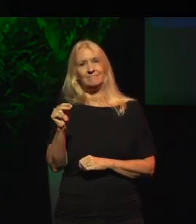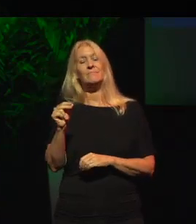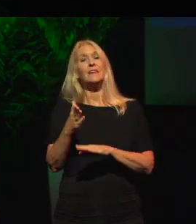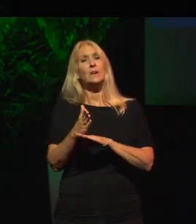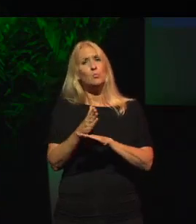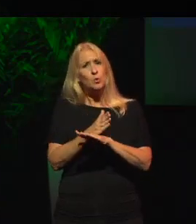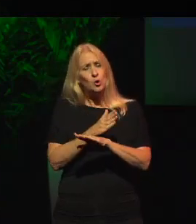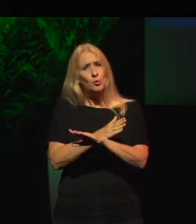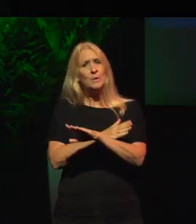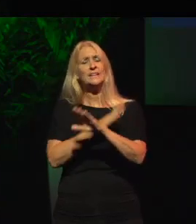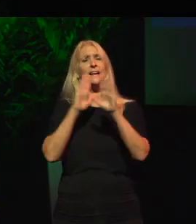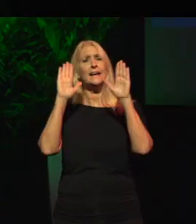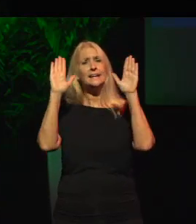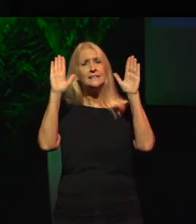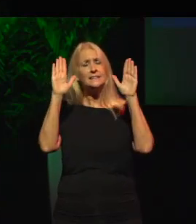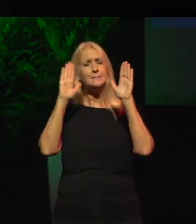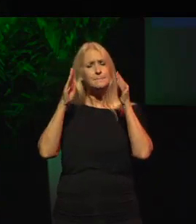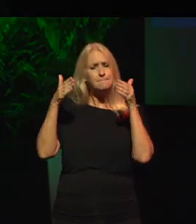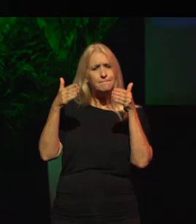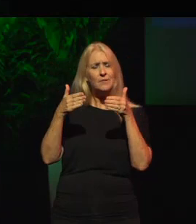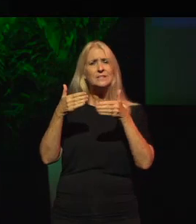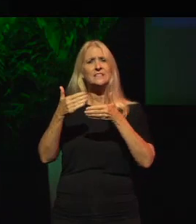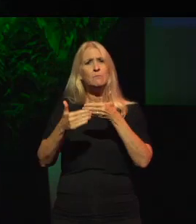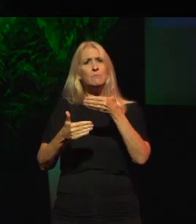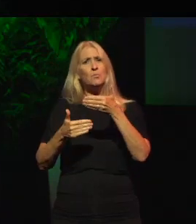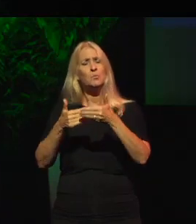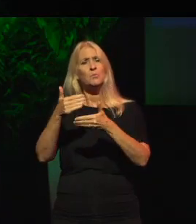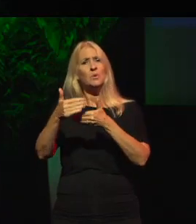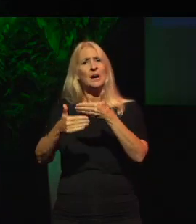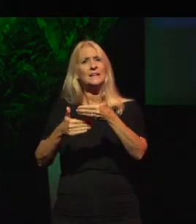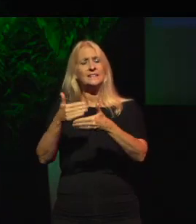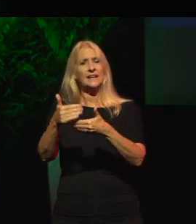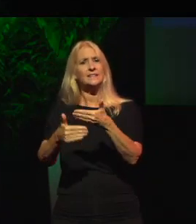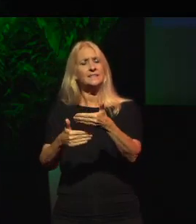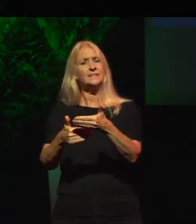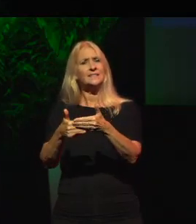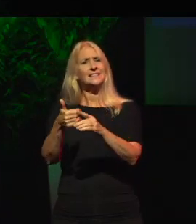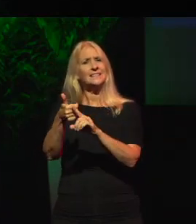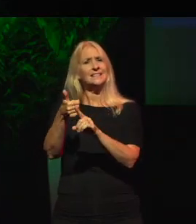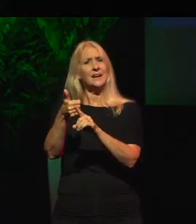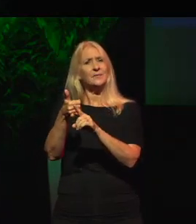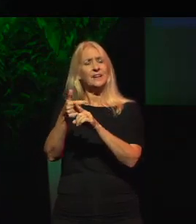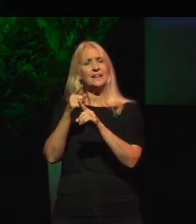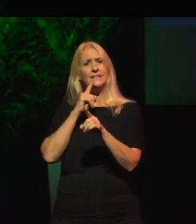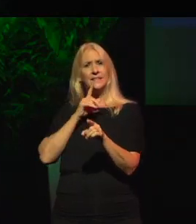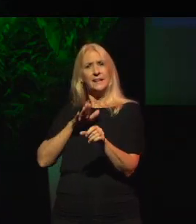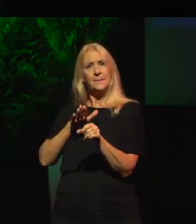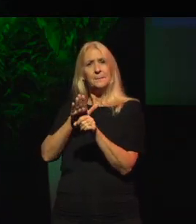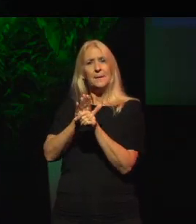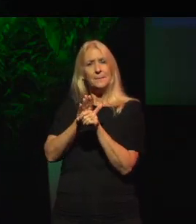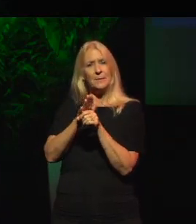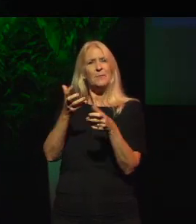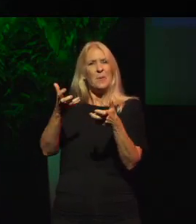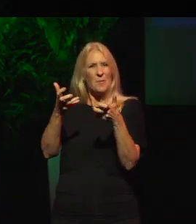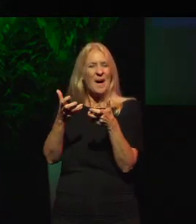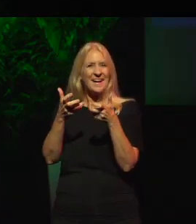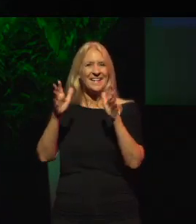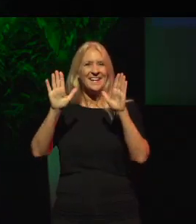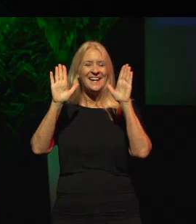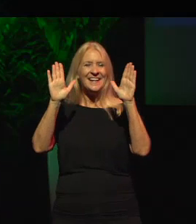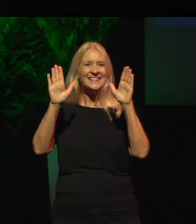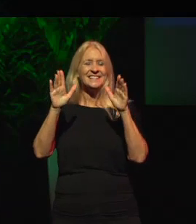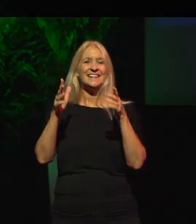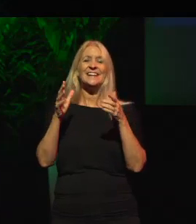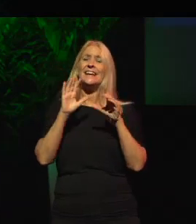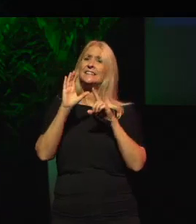Improvement and excellence and commitment, it's a process unto itself. It is a commitment to excellence. It is a